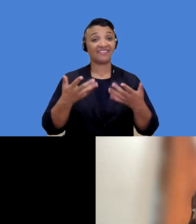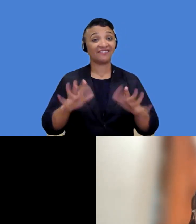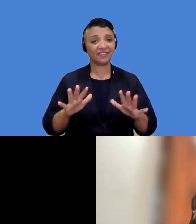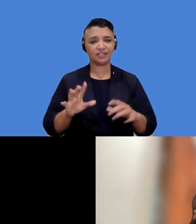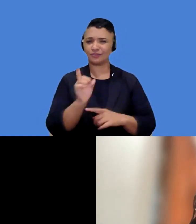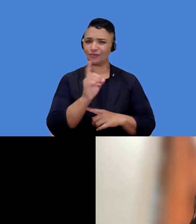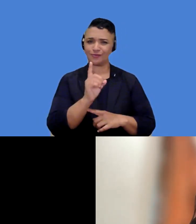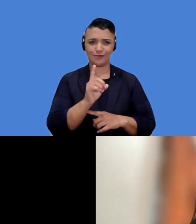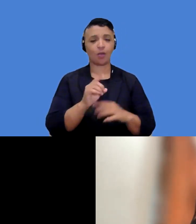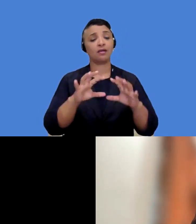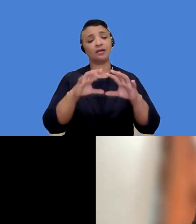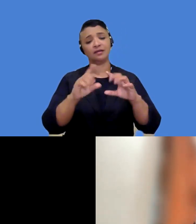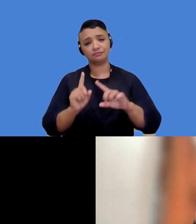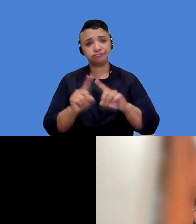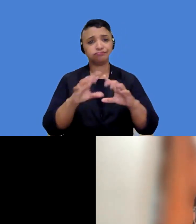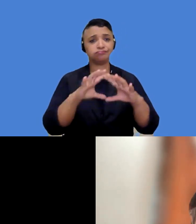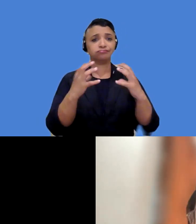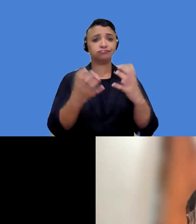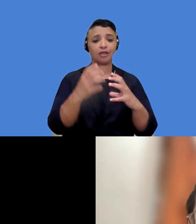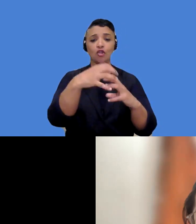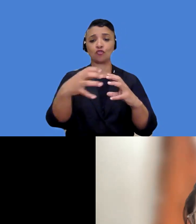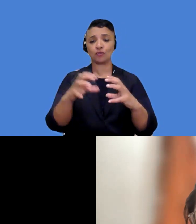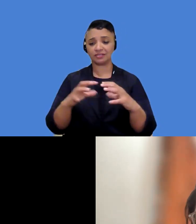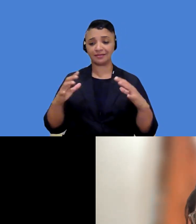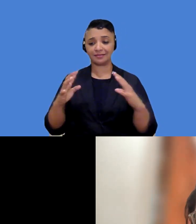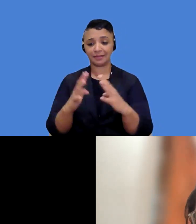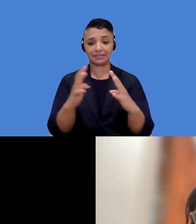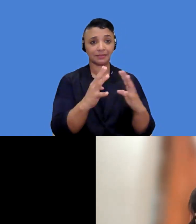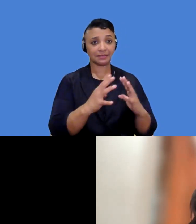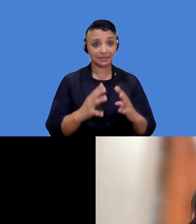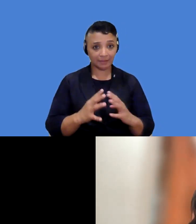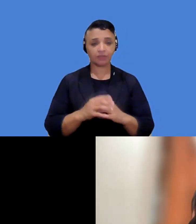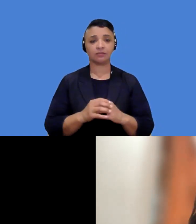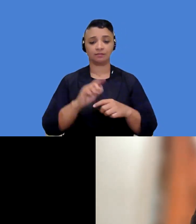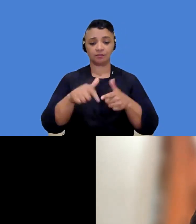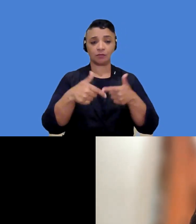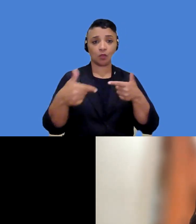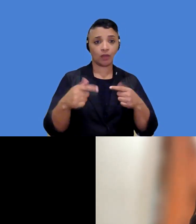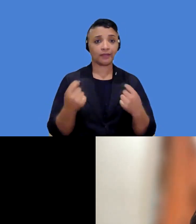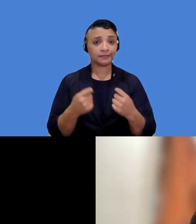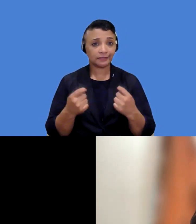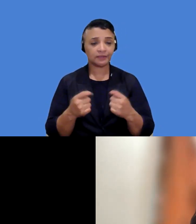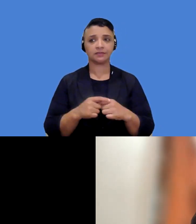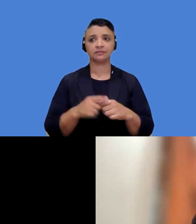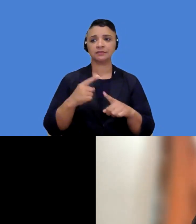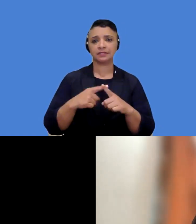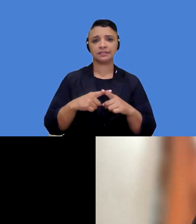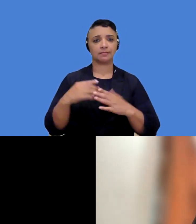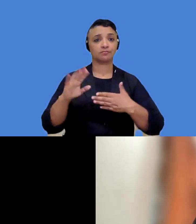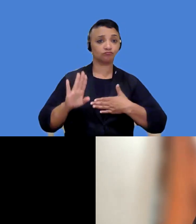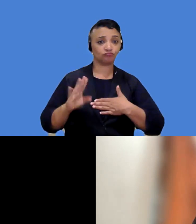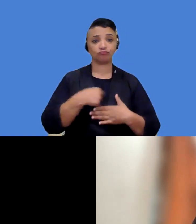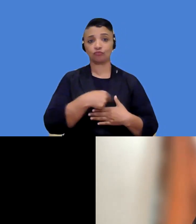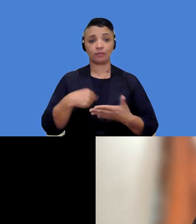summits, online events, making and tracking commitments, and contributing meaningfully.